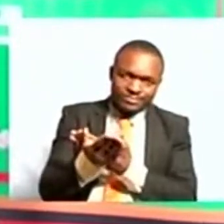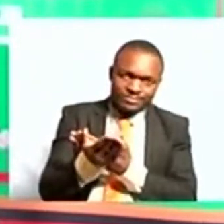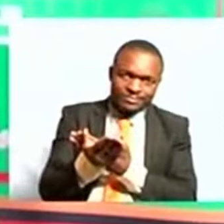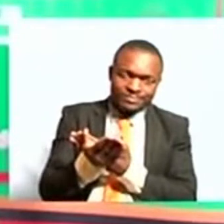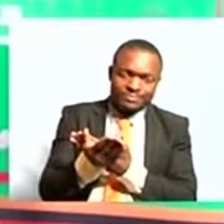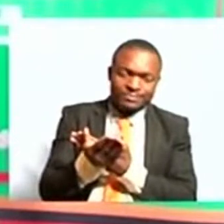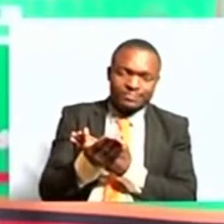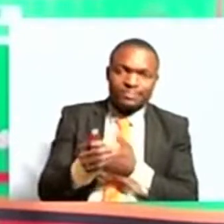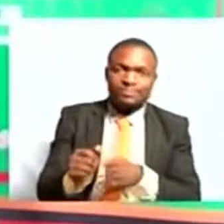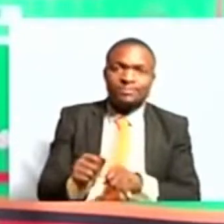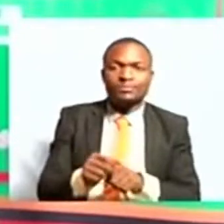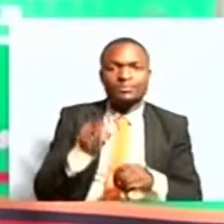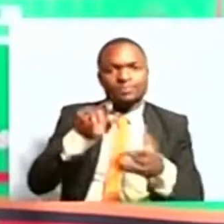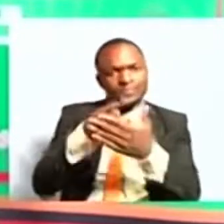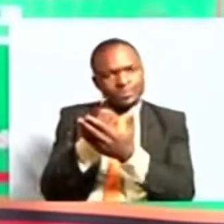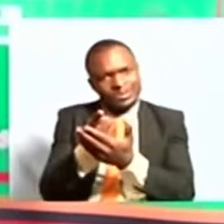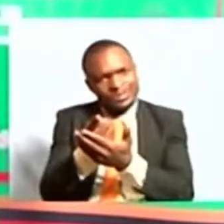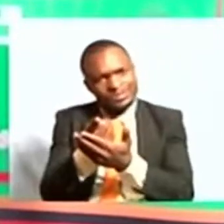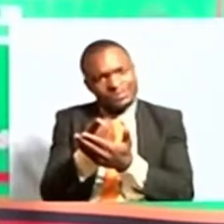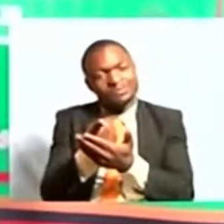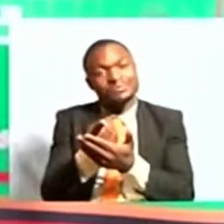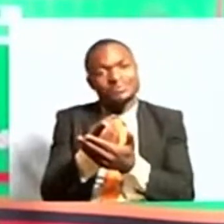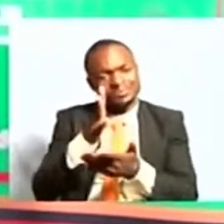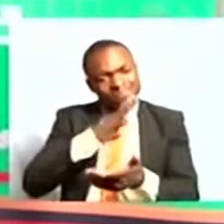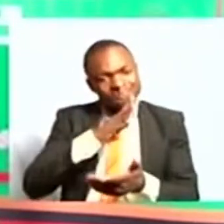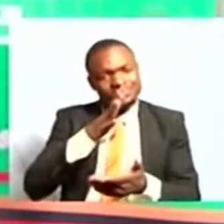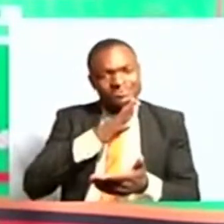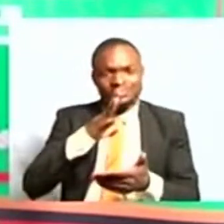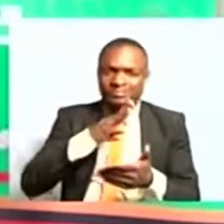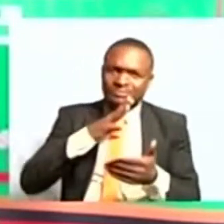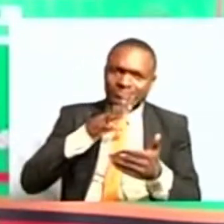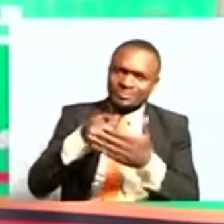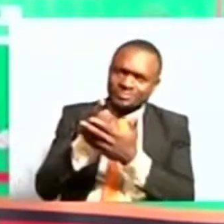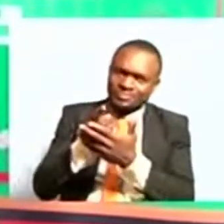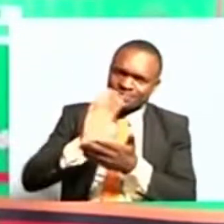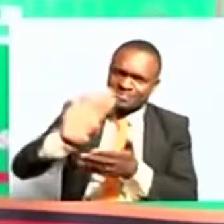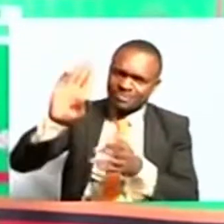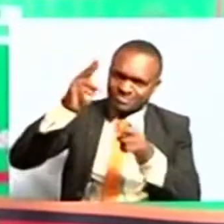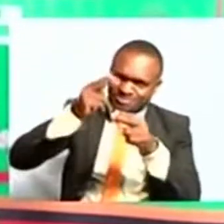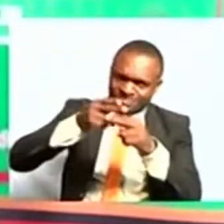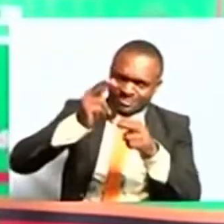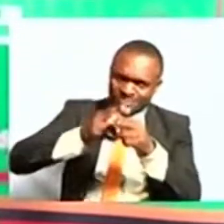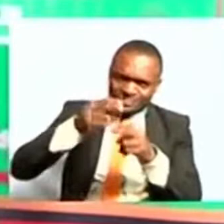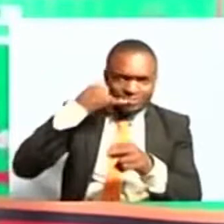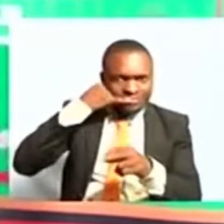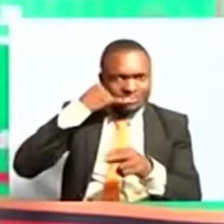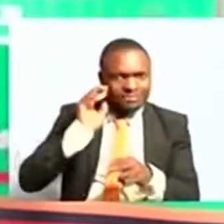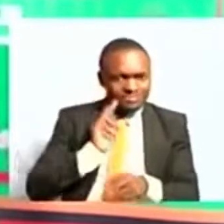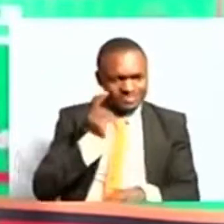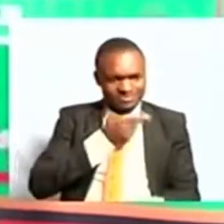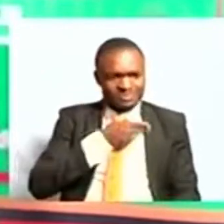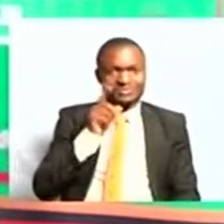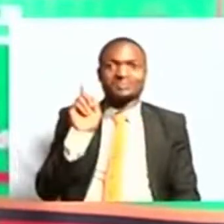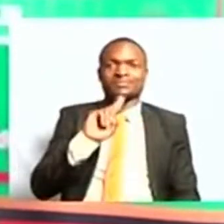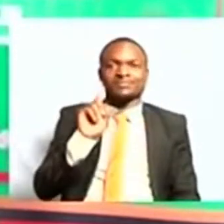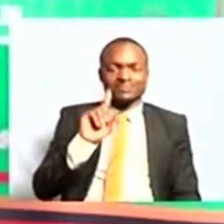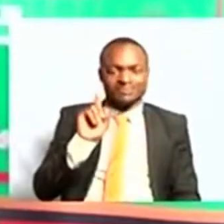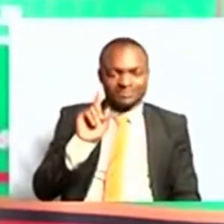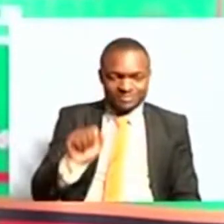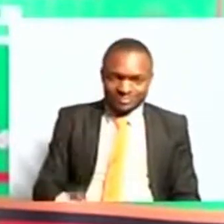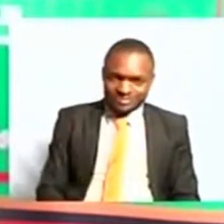Yes, how are you, sir? We are fine, thank you. And how are you? Tell us your name and where you are calling us from. Then you give us your